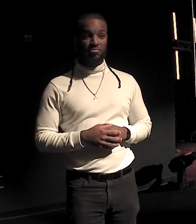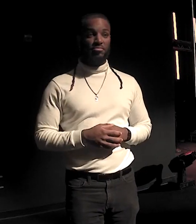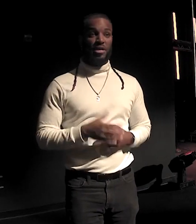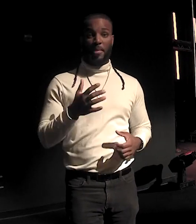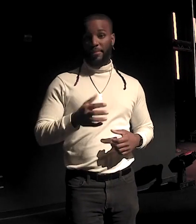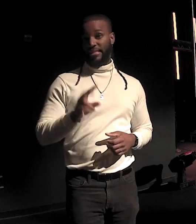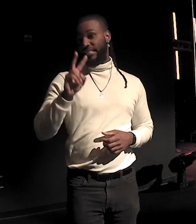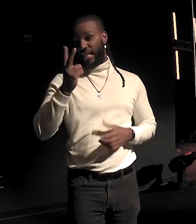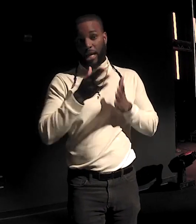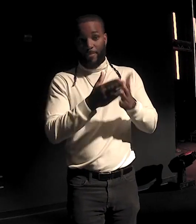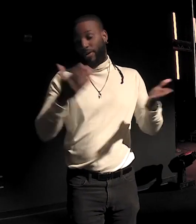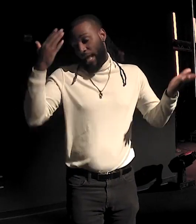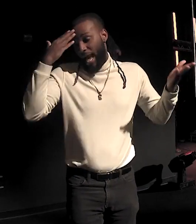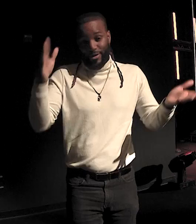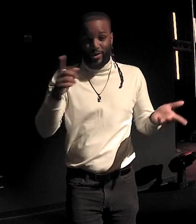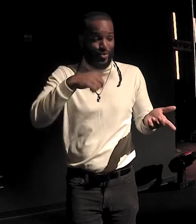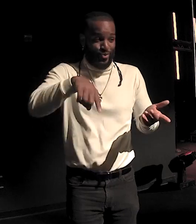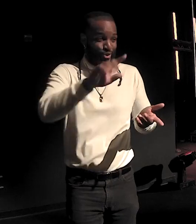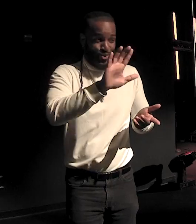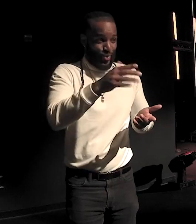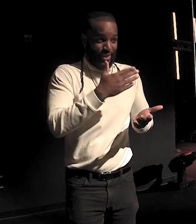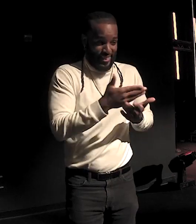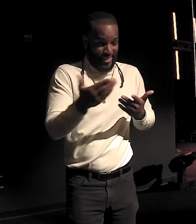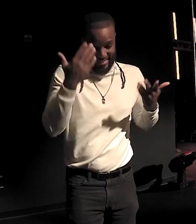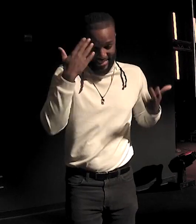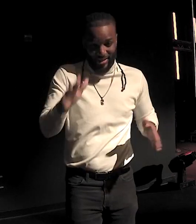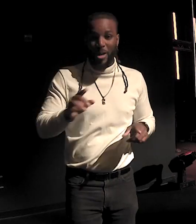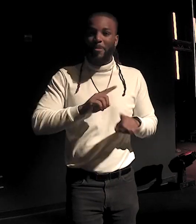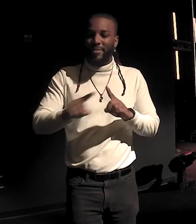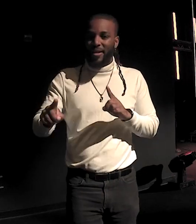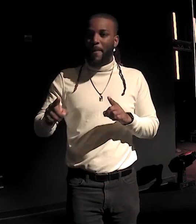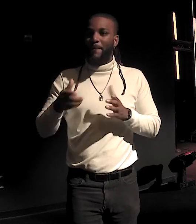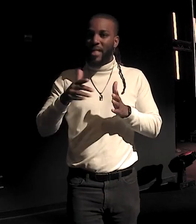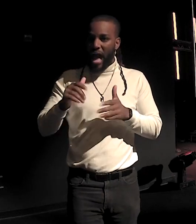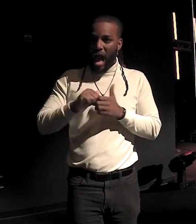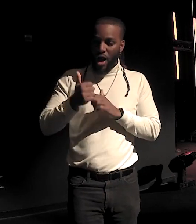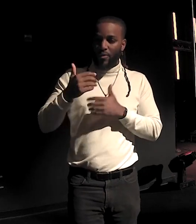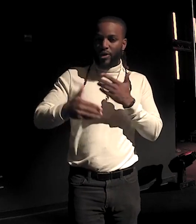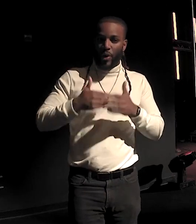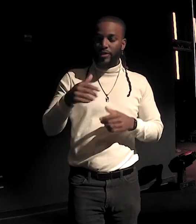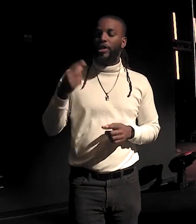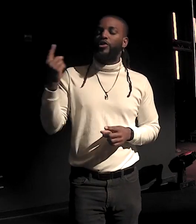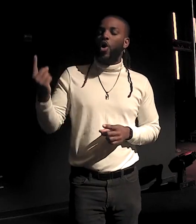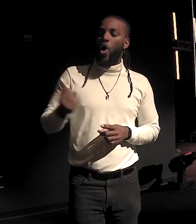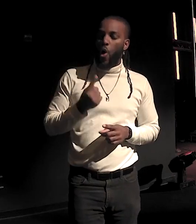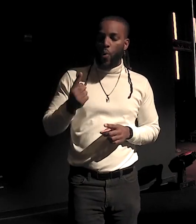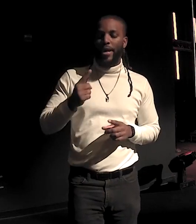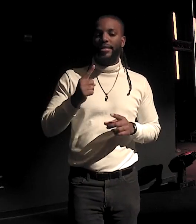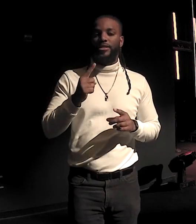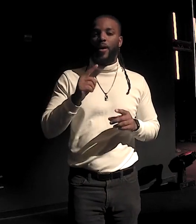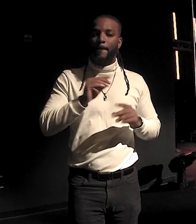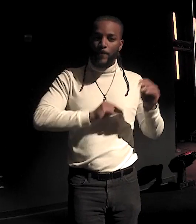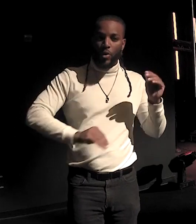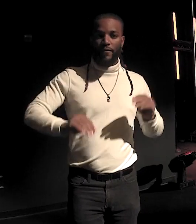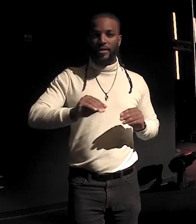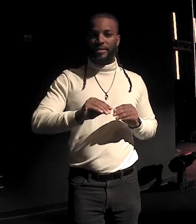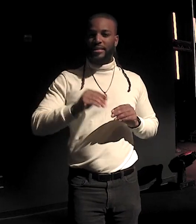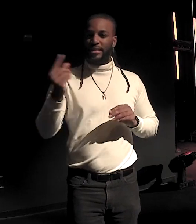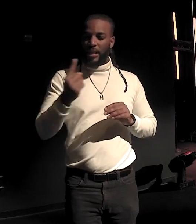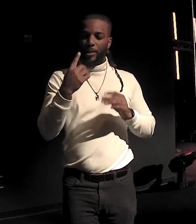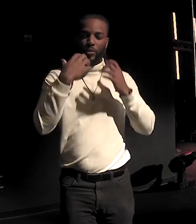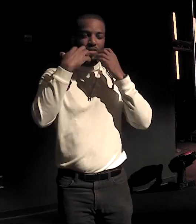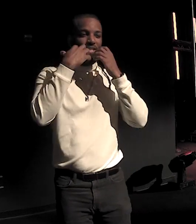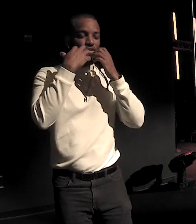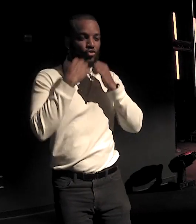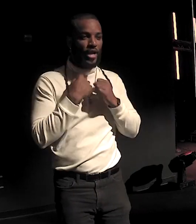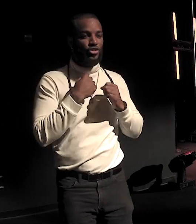second boat. I don't really know what your thing is, but the way that it goes is it's always moving. This thing that we treasure, and